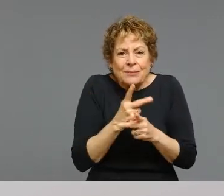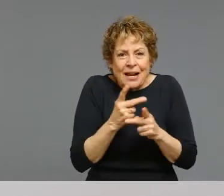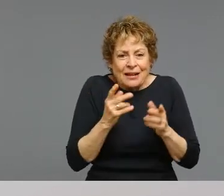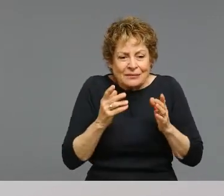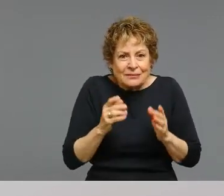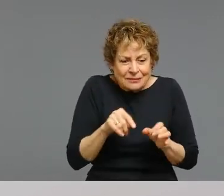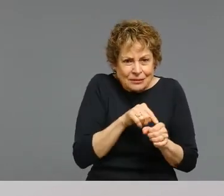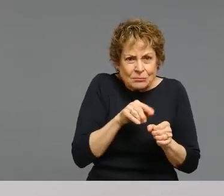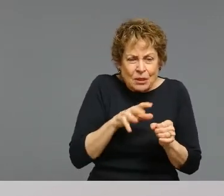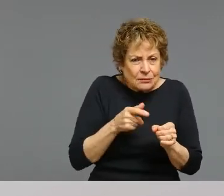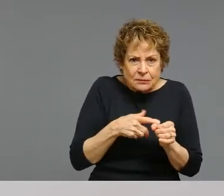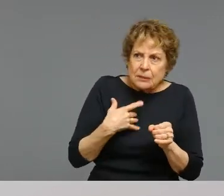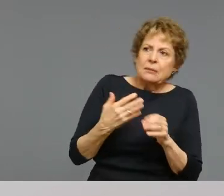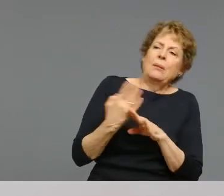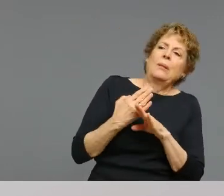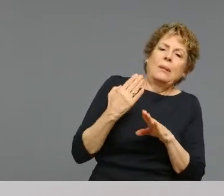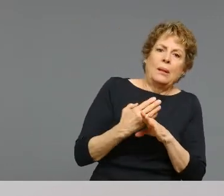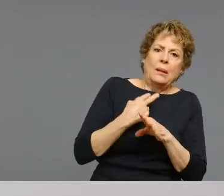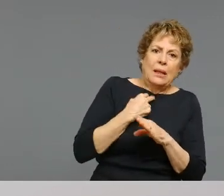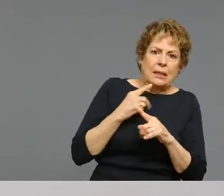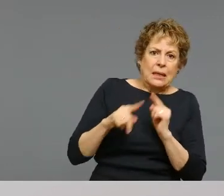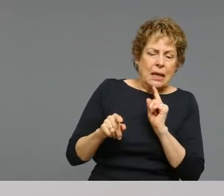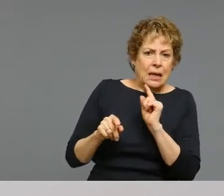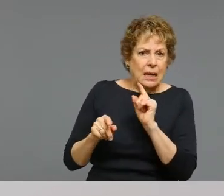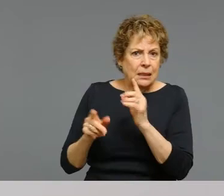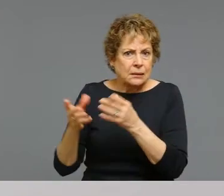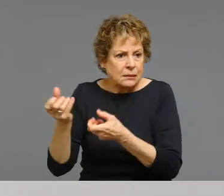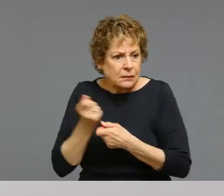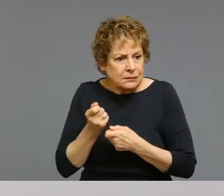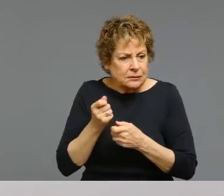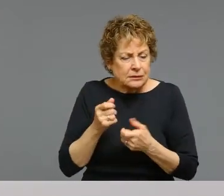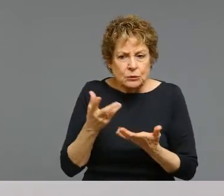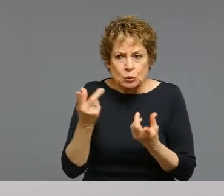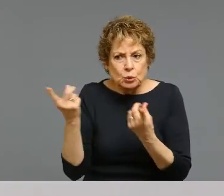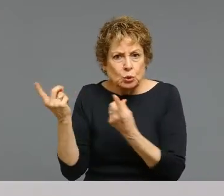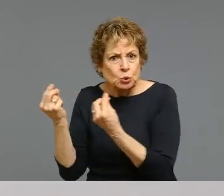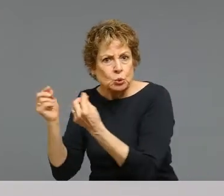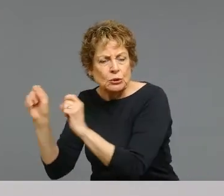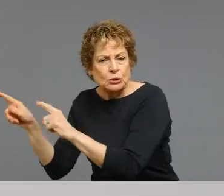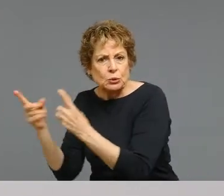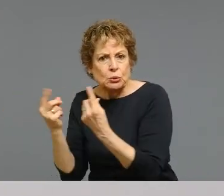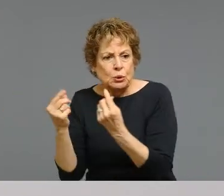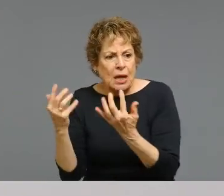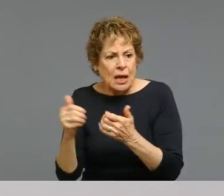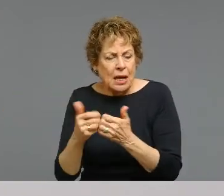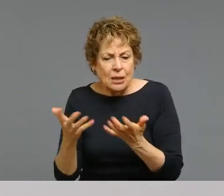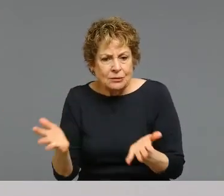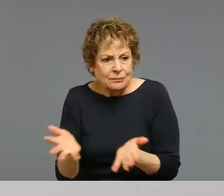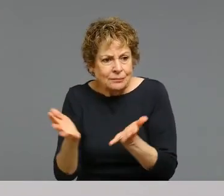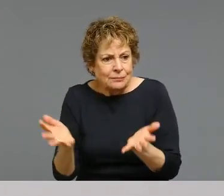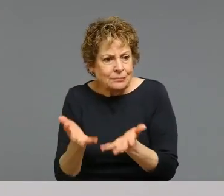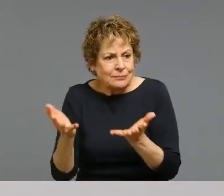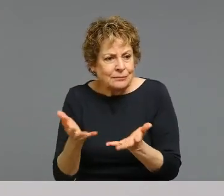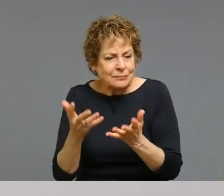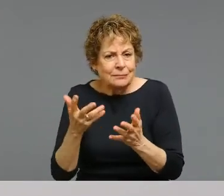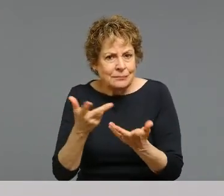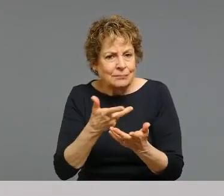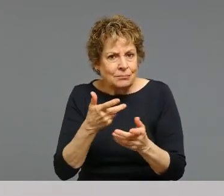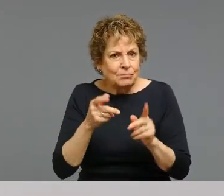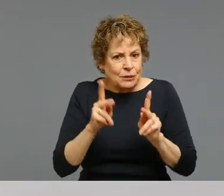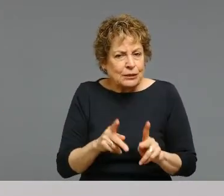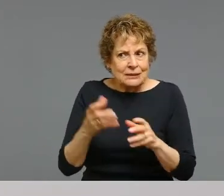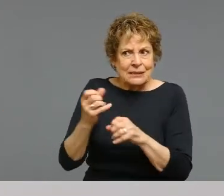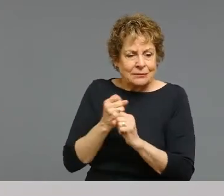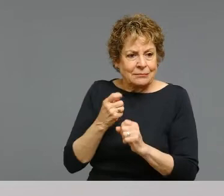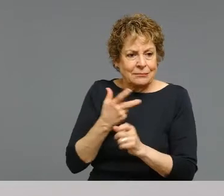they do to try to go through this process and be able to administer it? Yeah, so they can, on our website, we